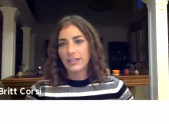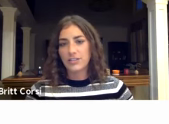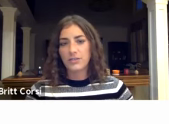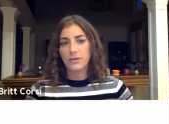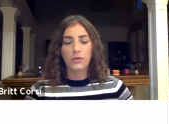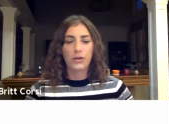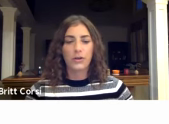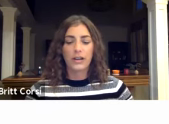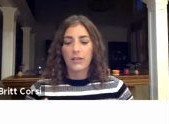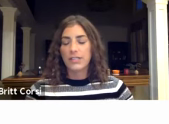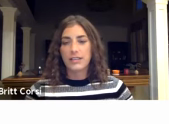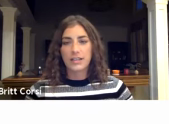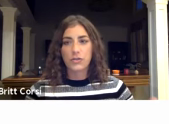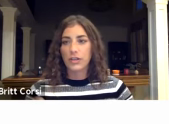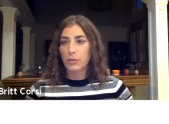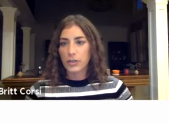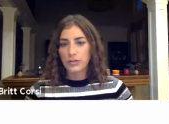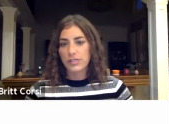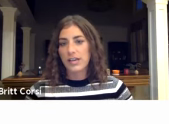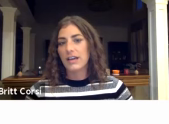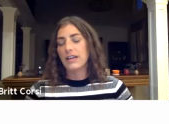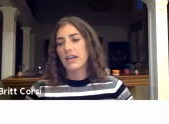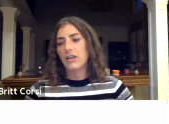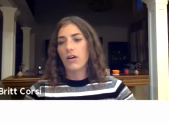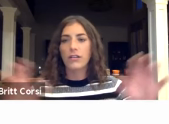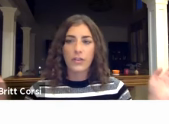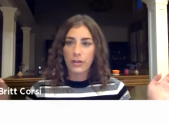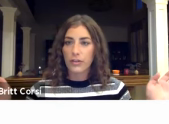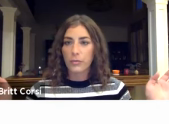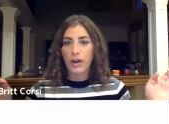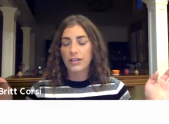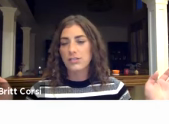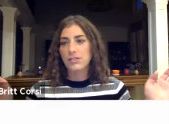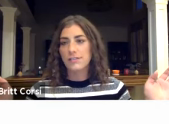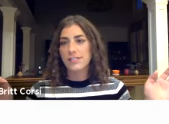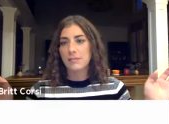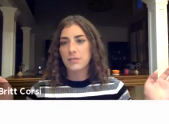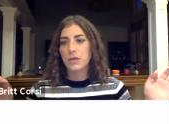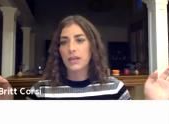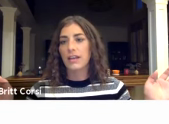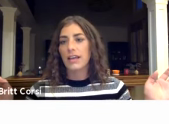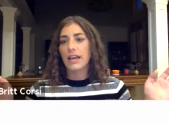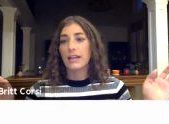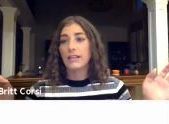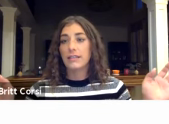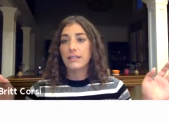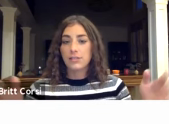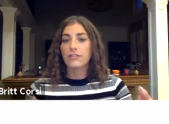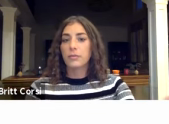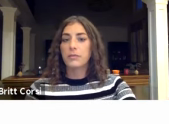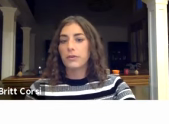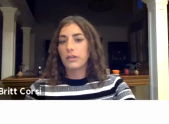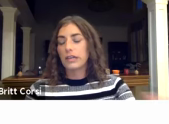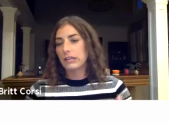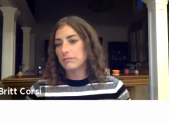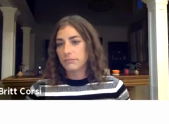your way into your residential and commercial side and all of the products and services in between. And these are